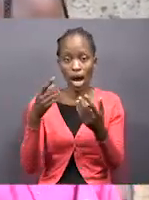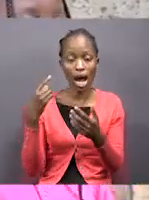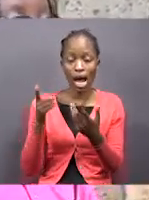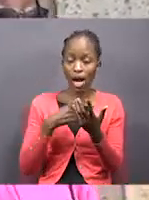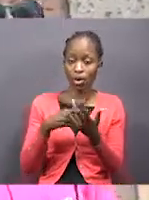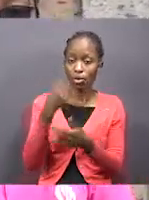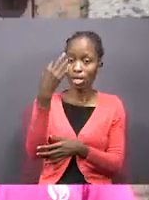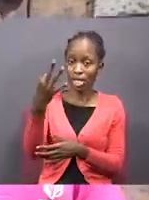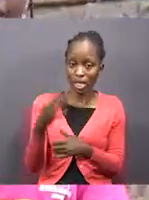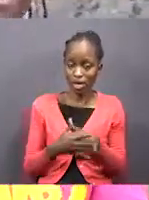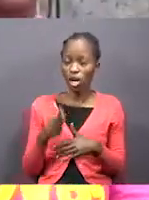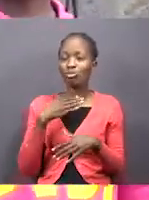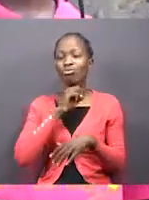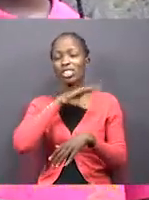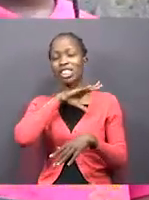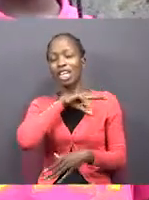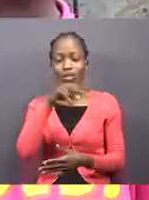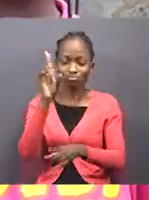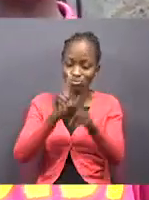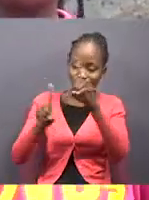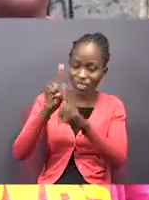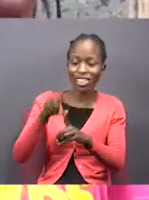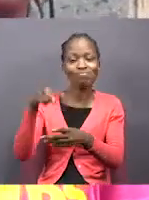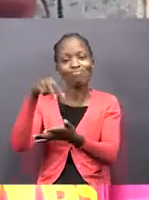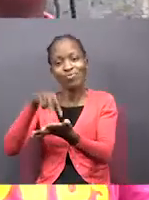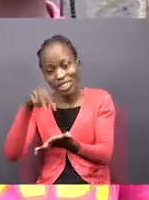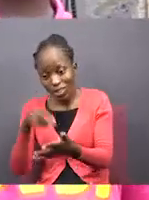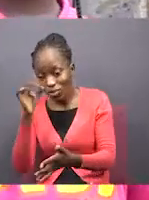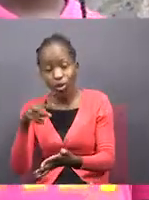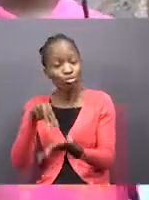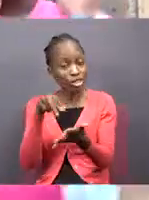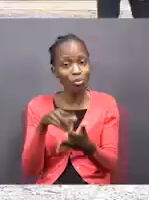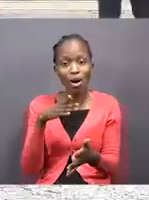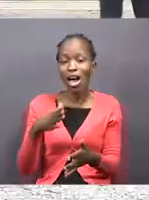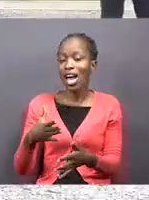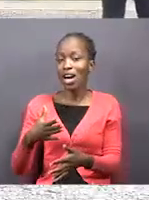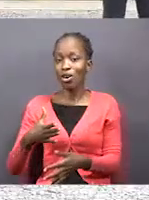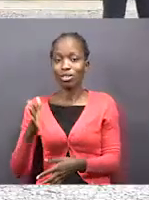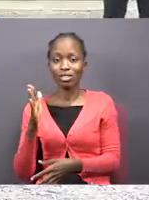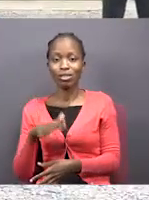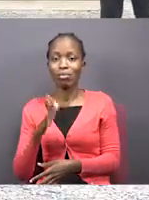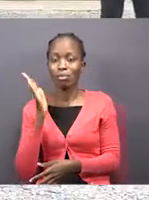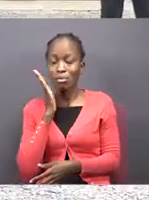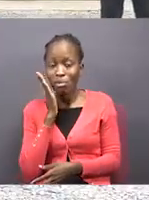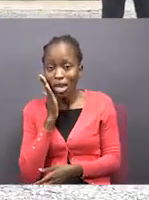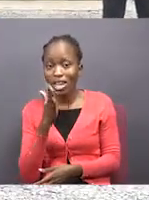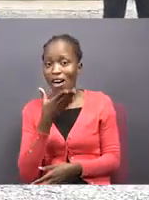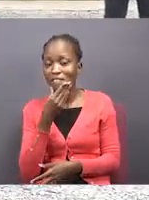are you ready? Yes. Are you ready? Yes. In 3, 2, 1, for Jesus. Yes.